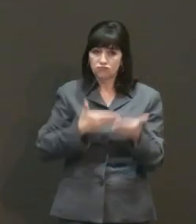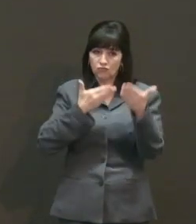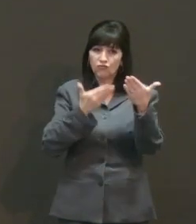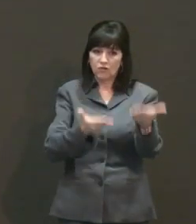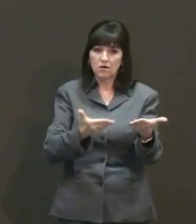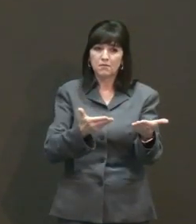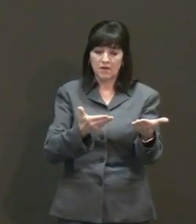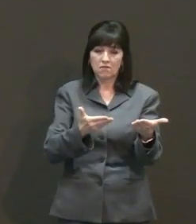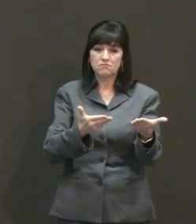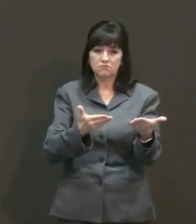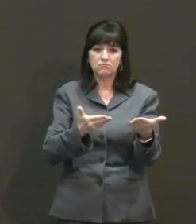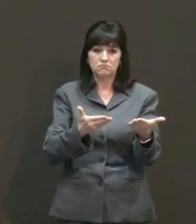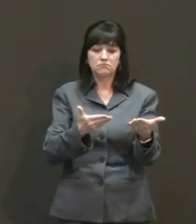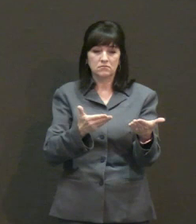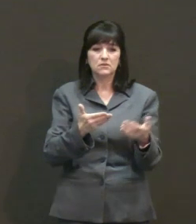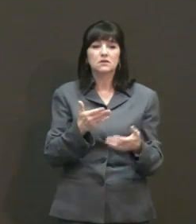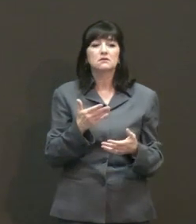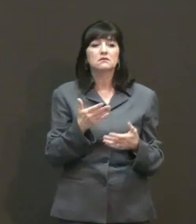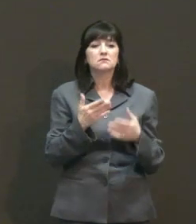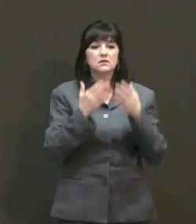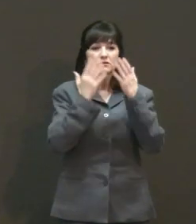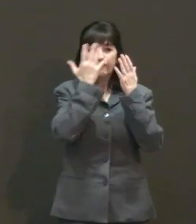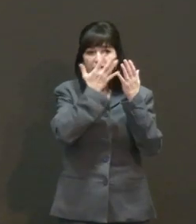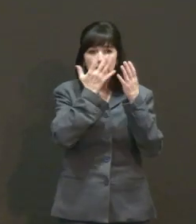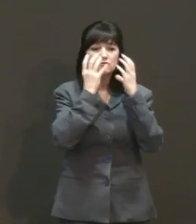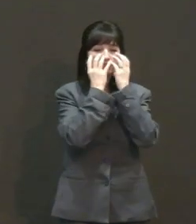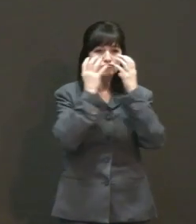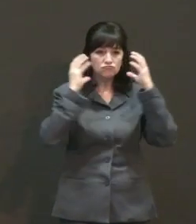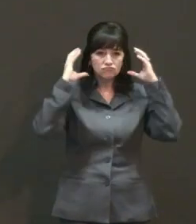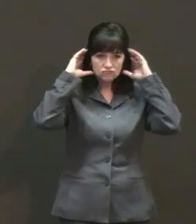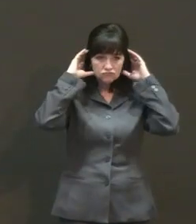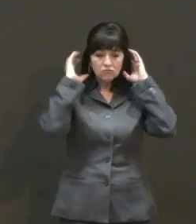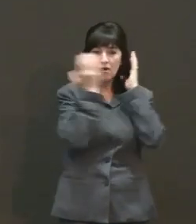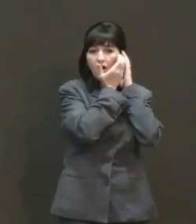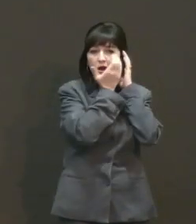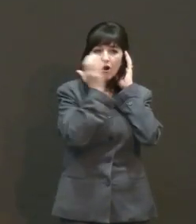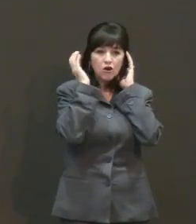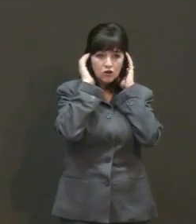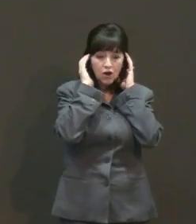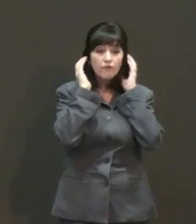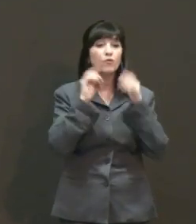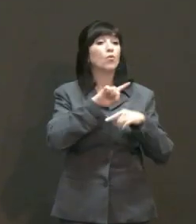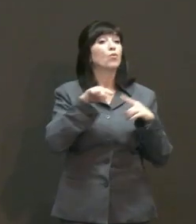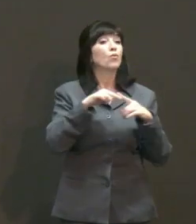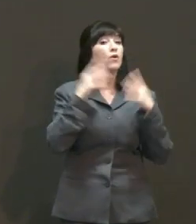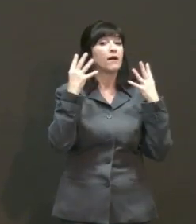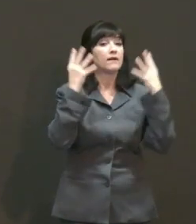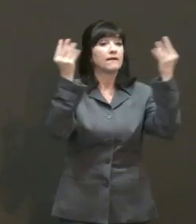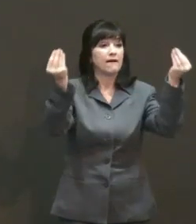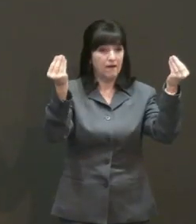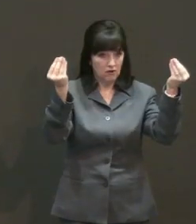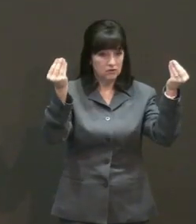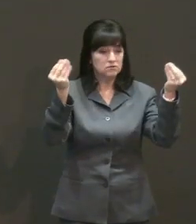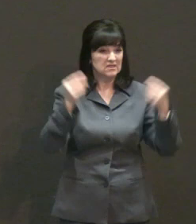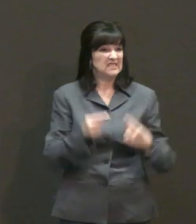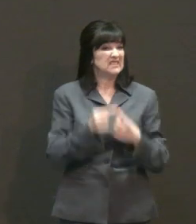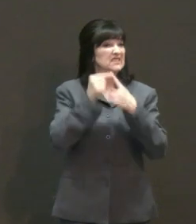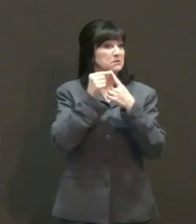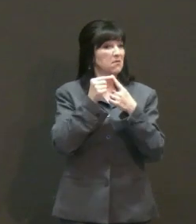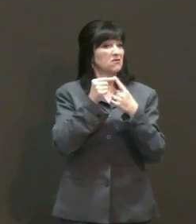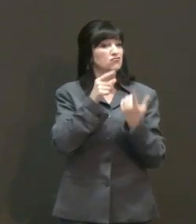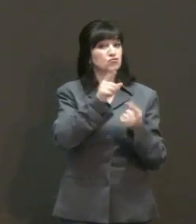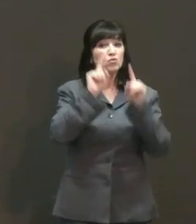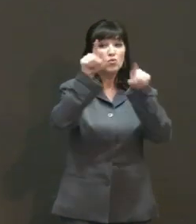face cloth coverings in public settings, especially in places where social distancing